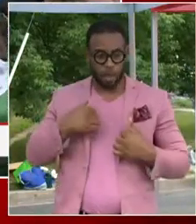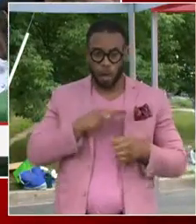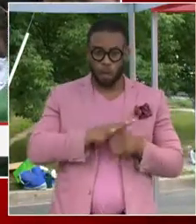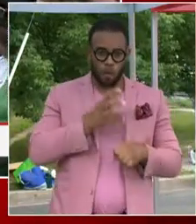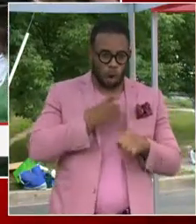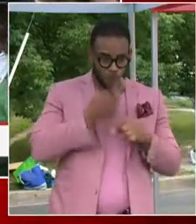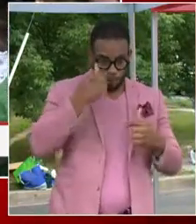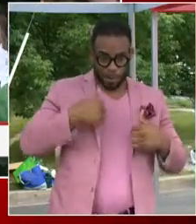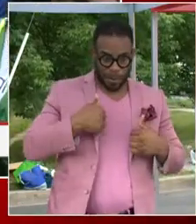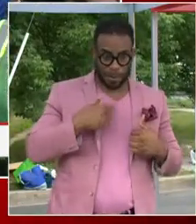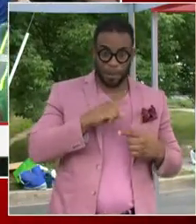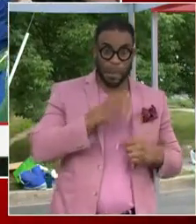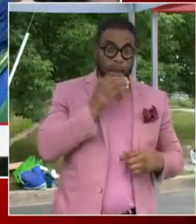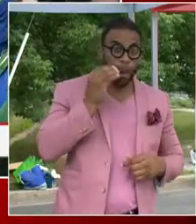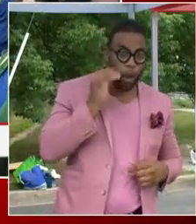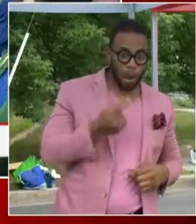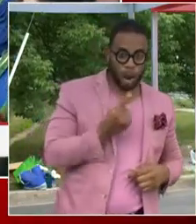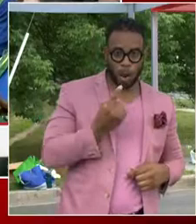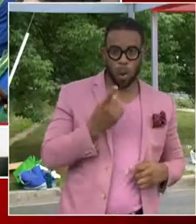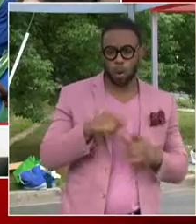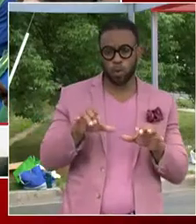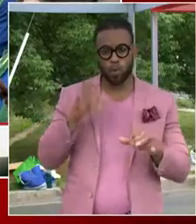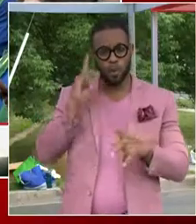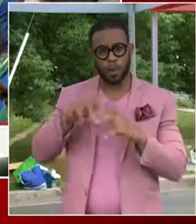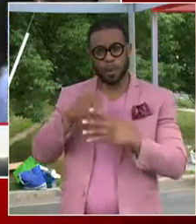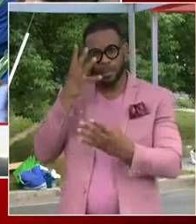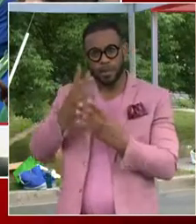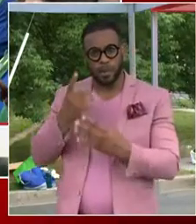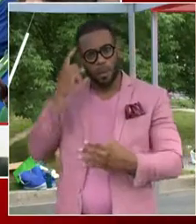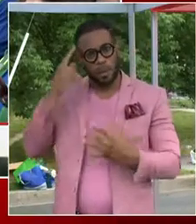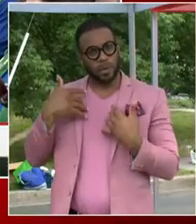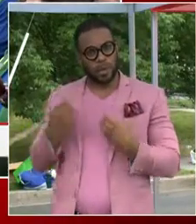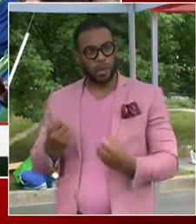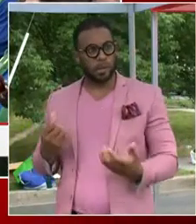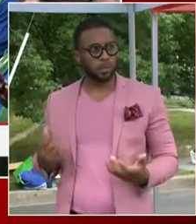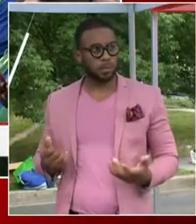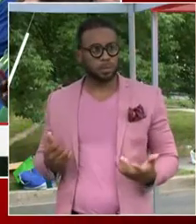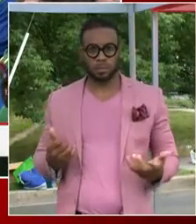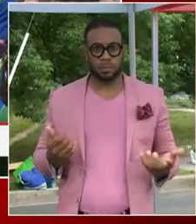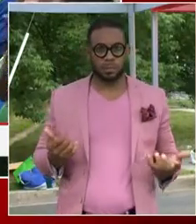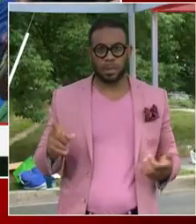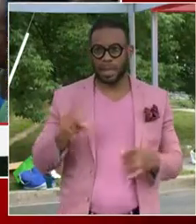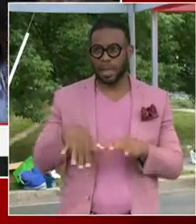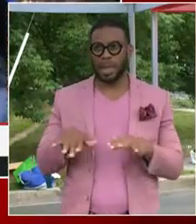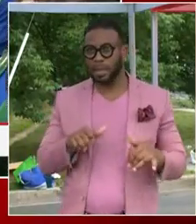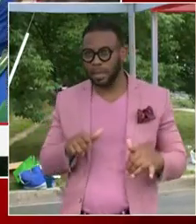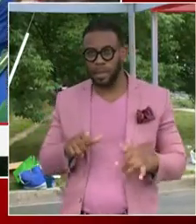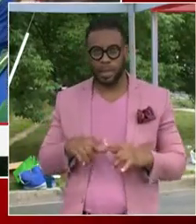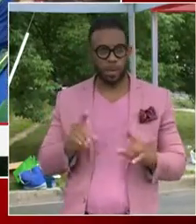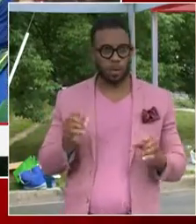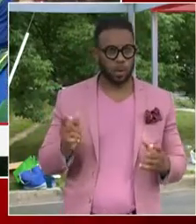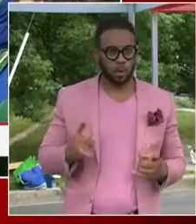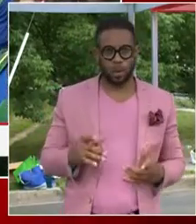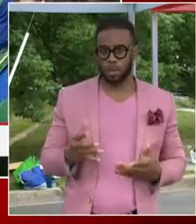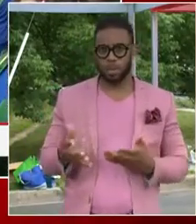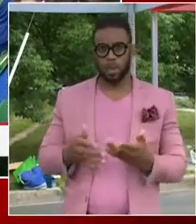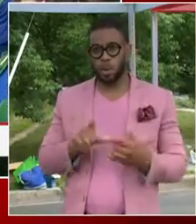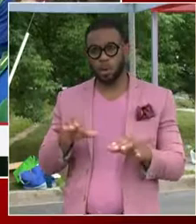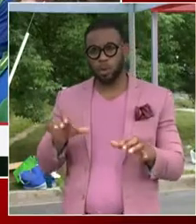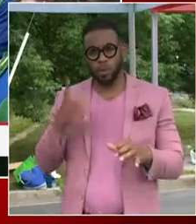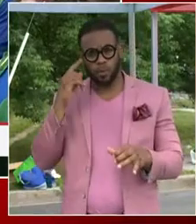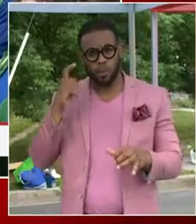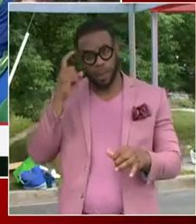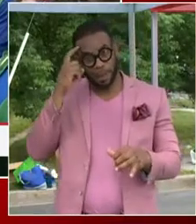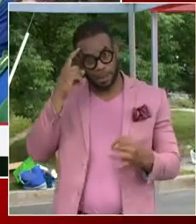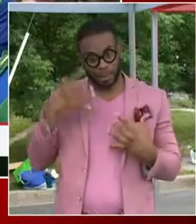was hard for me being at home alone and just being in the house and not doing anything. So for them, they can't leave, they can't go anywhere. So what are you guys